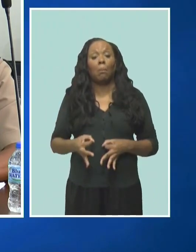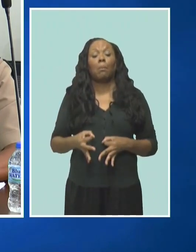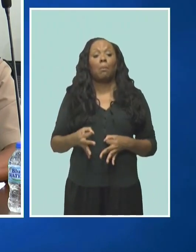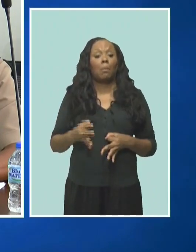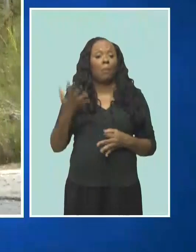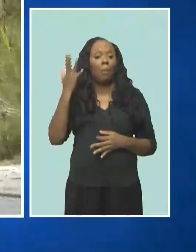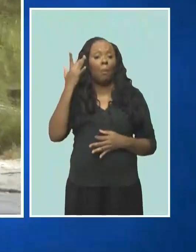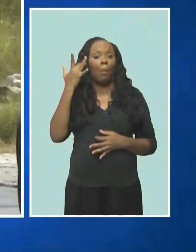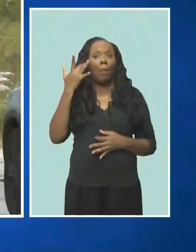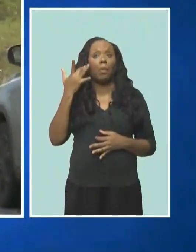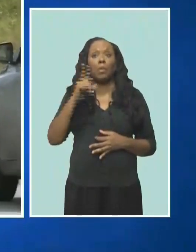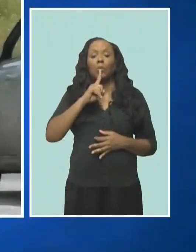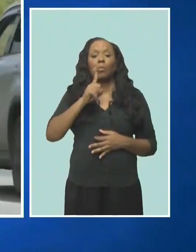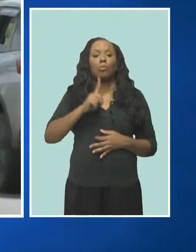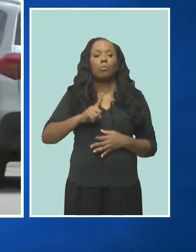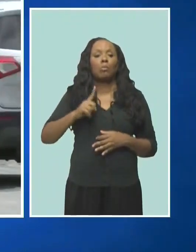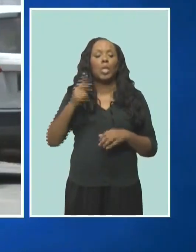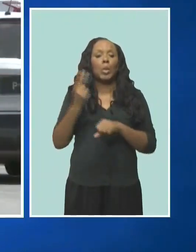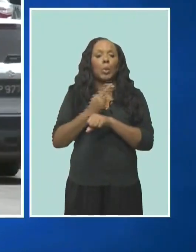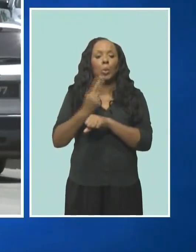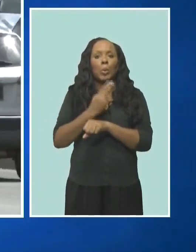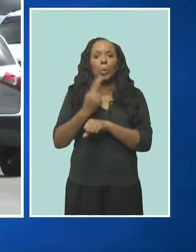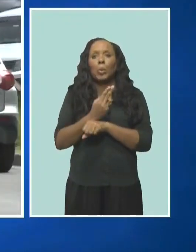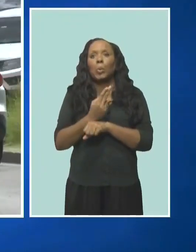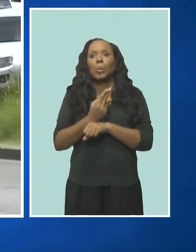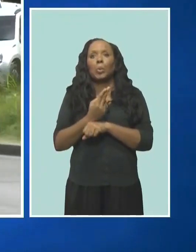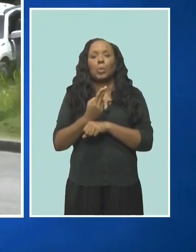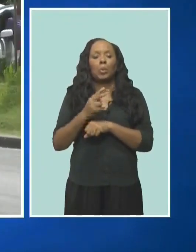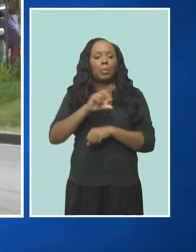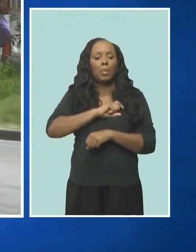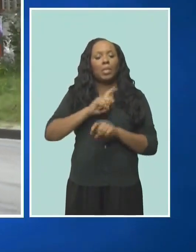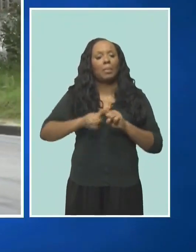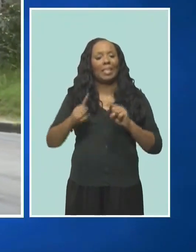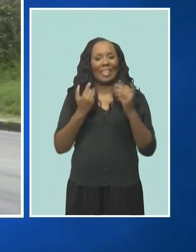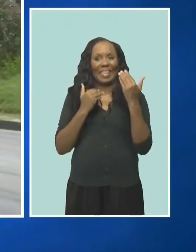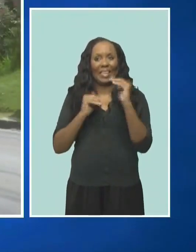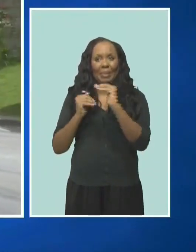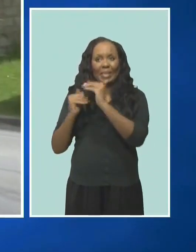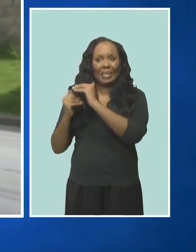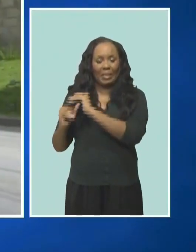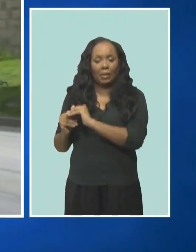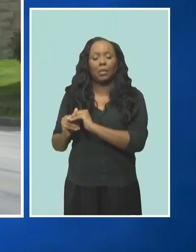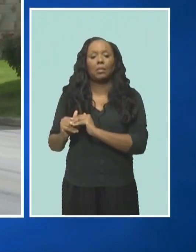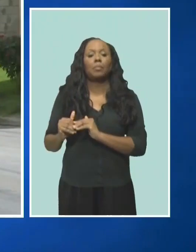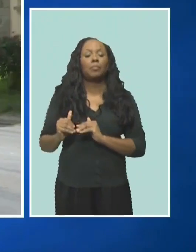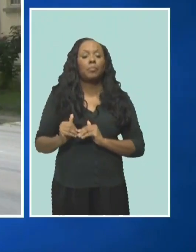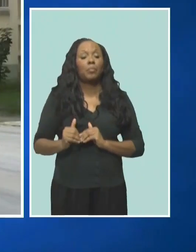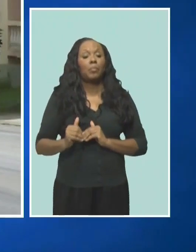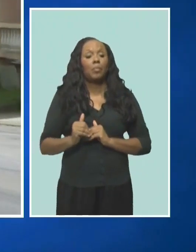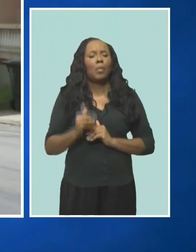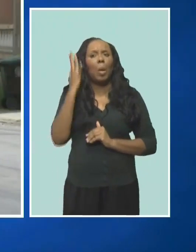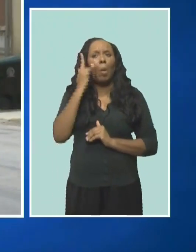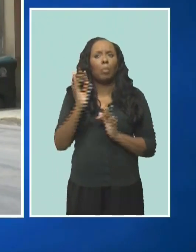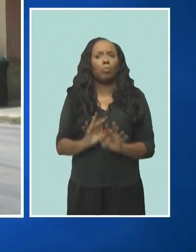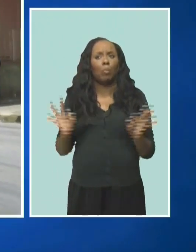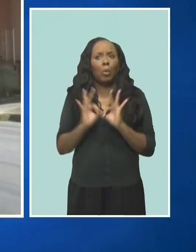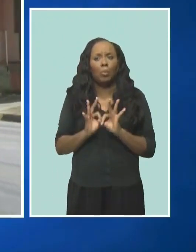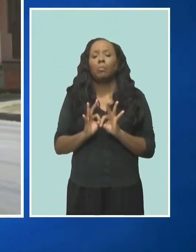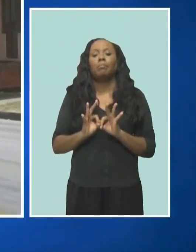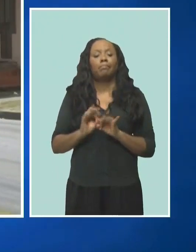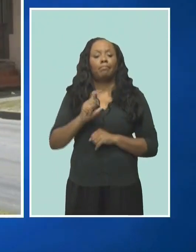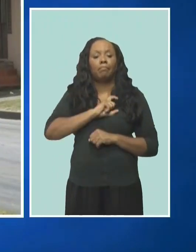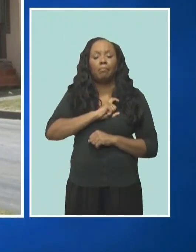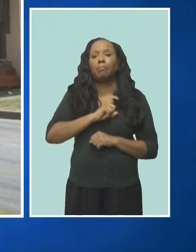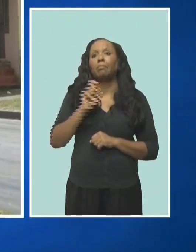an effort to efficiently utilize limited police resources. He says this is necessary so officers